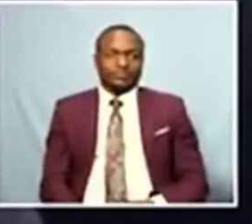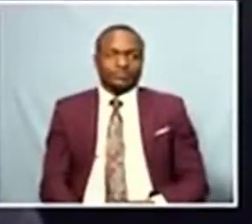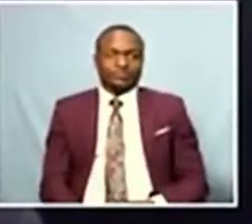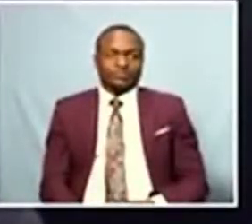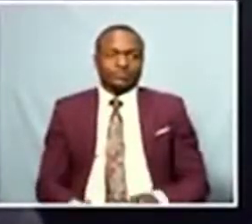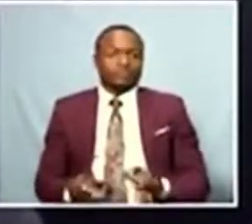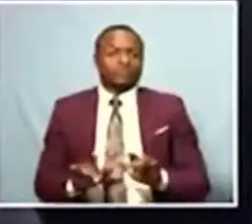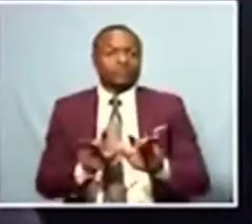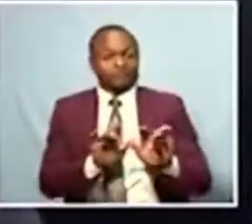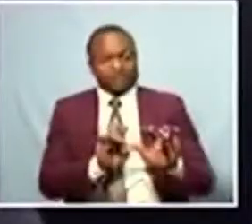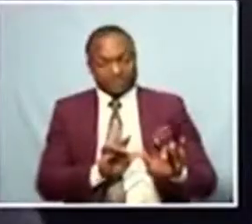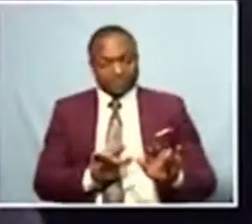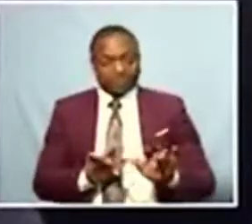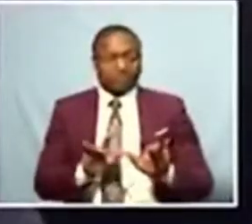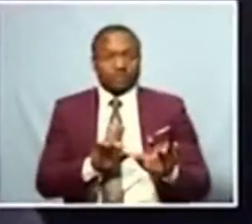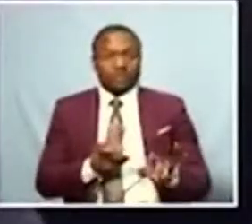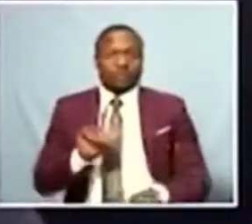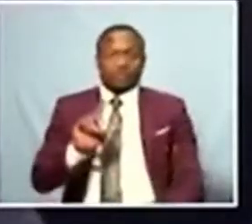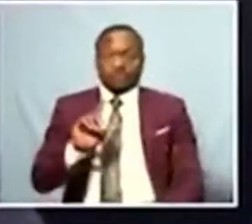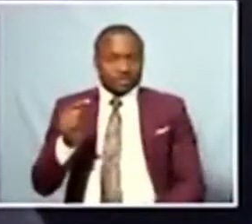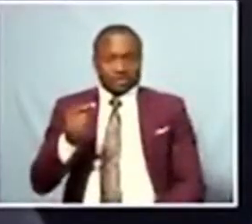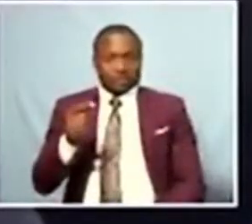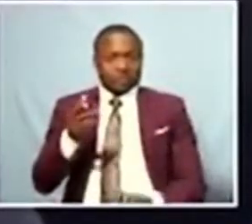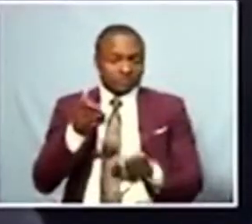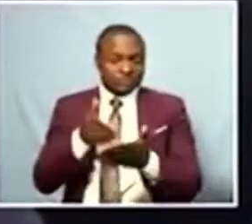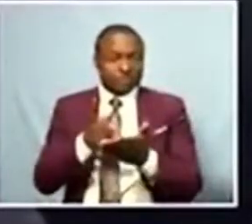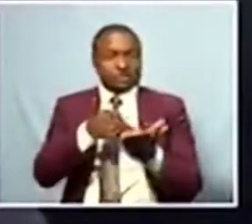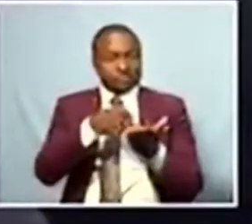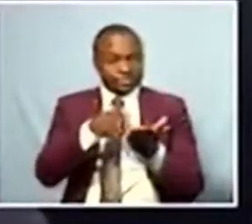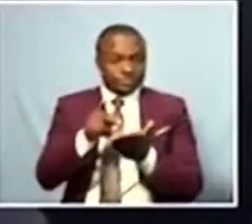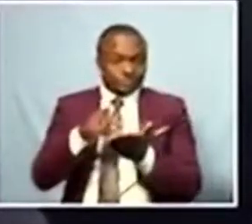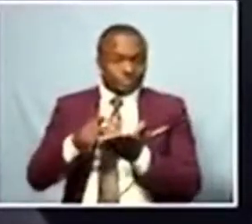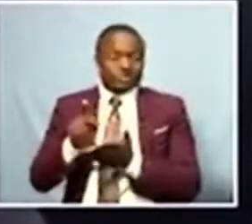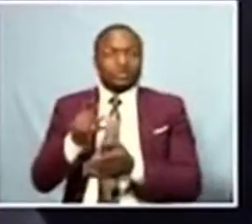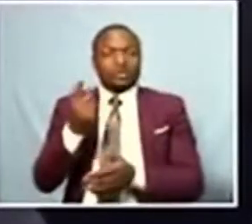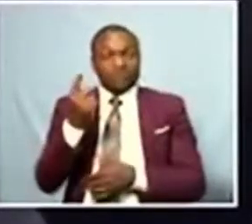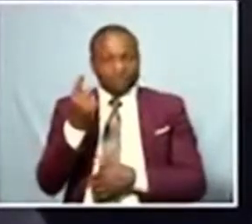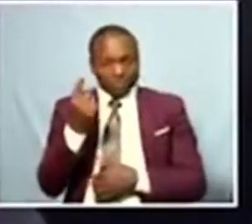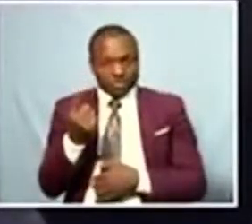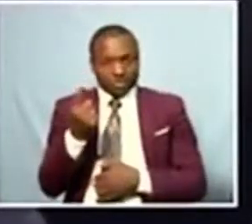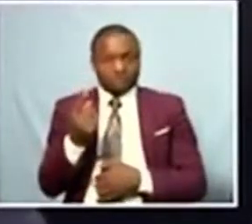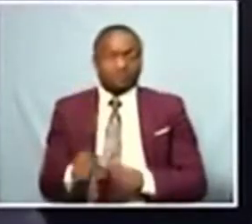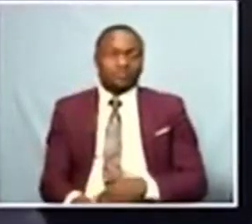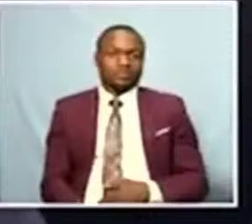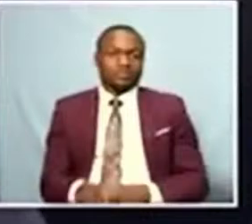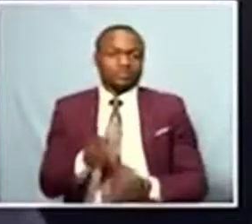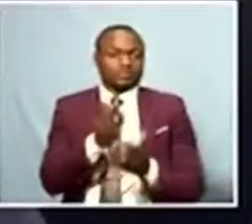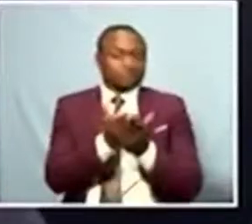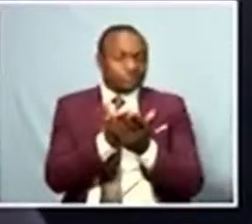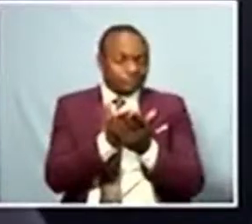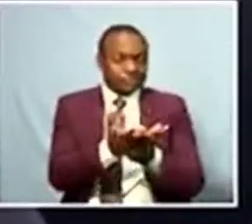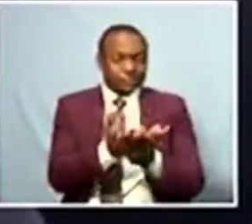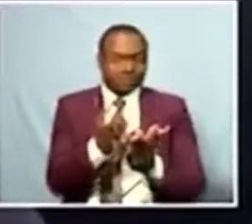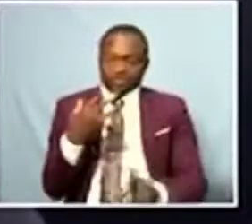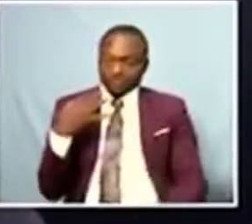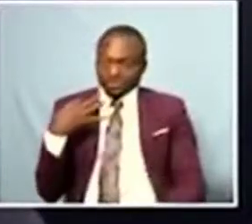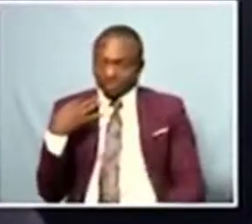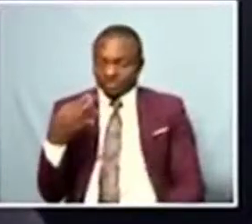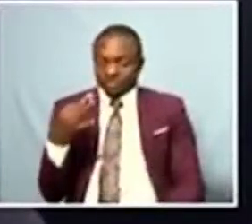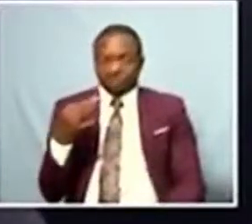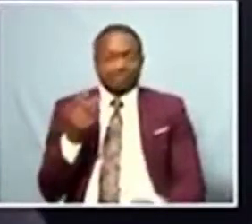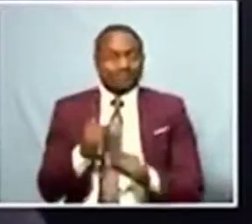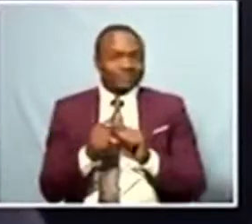of the DG. So in terms of these permits, one would submit the application,